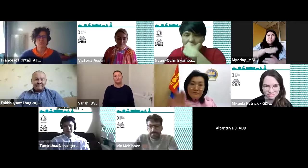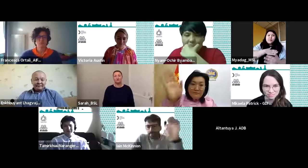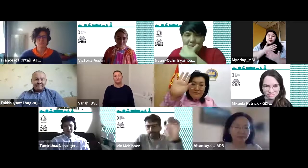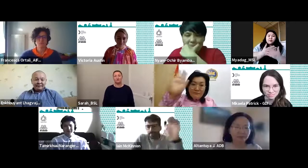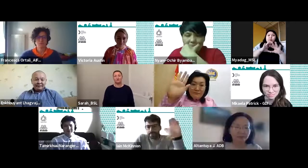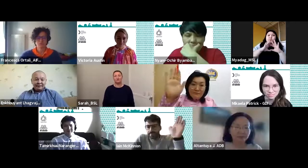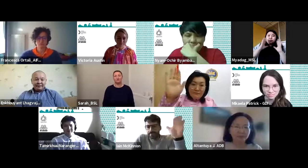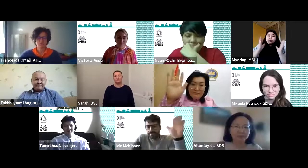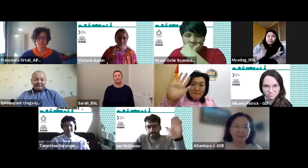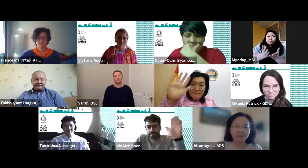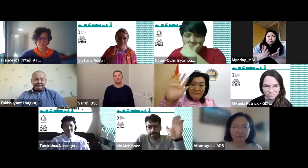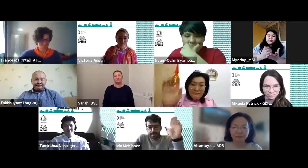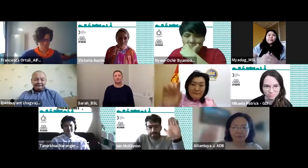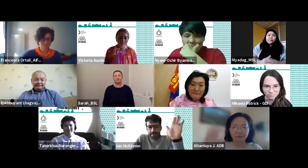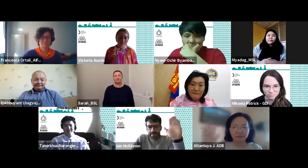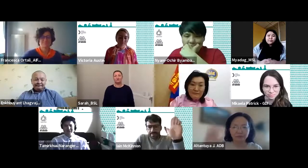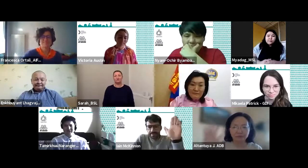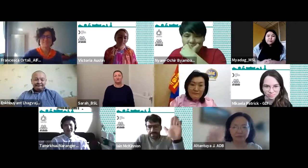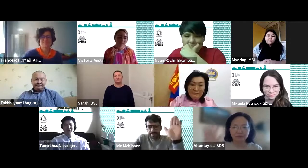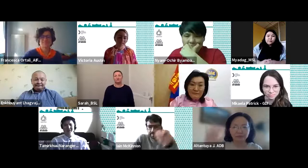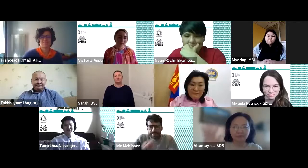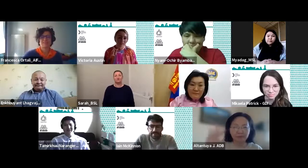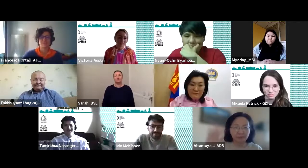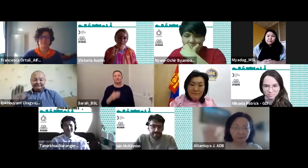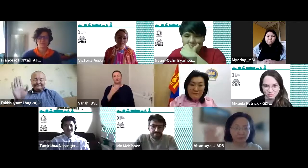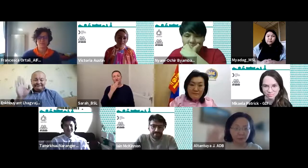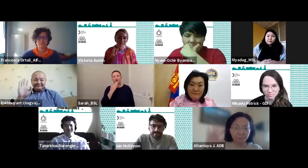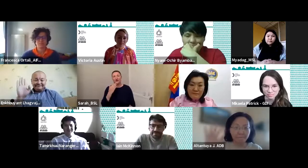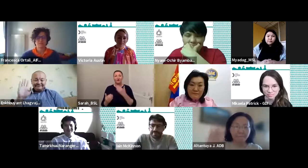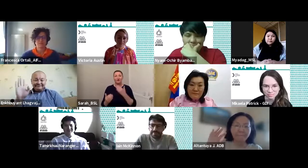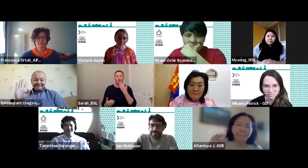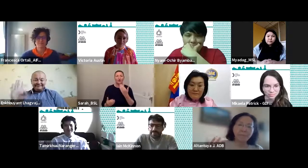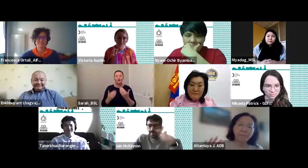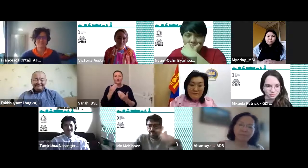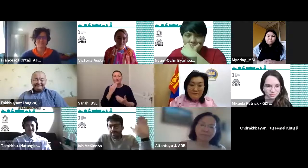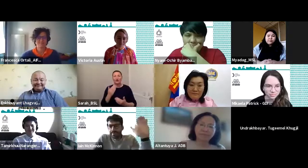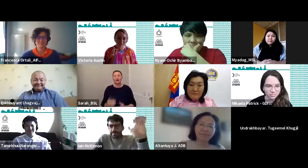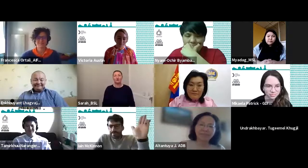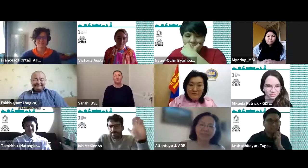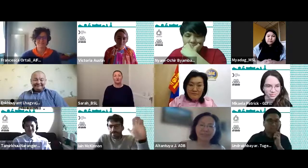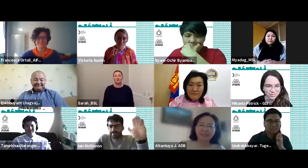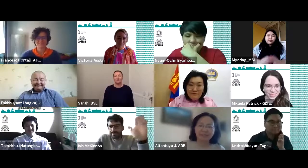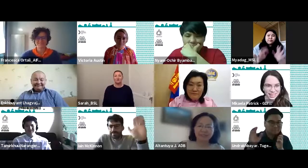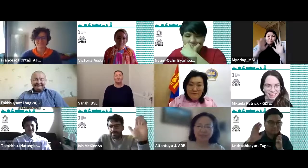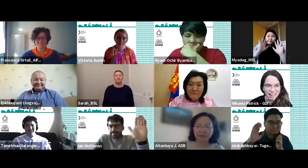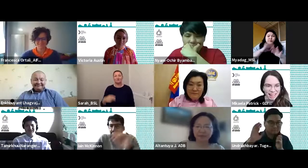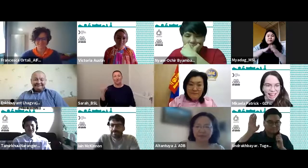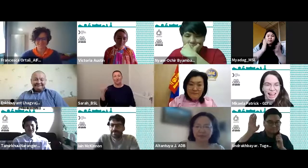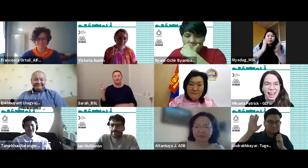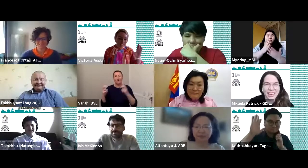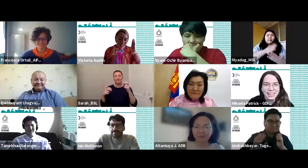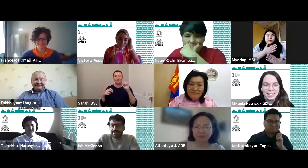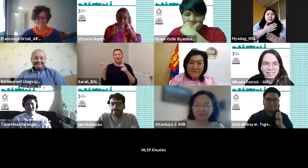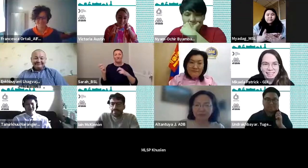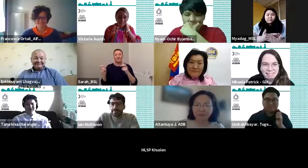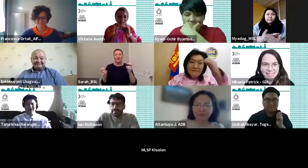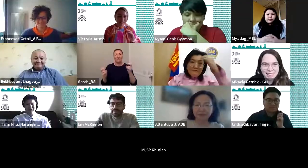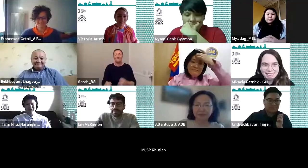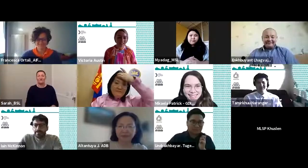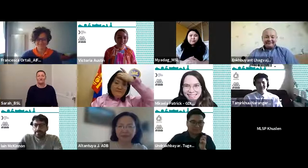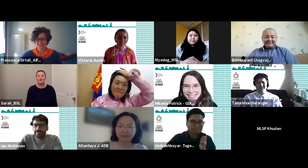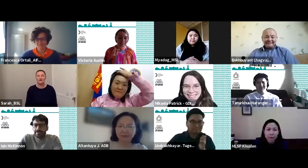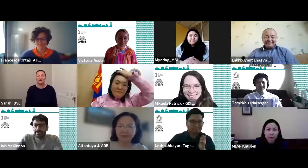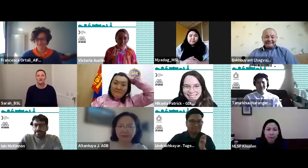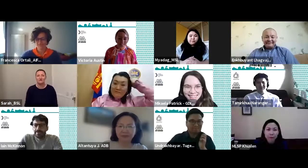Thank you, Tamir. Thank you, everyone. Thank you, Amy. Thank you. And thanks for hanging on the extra